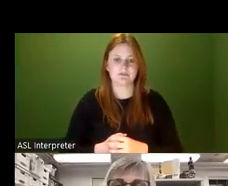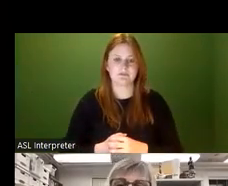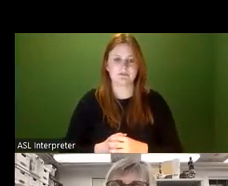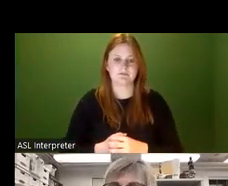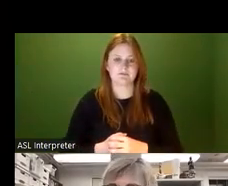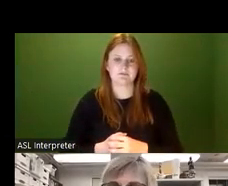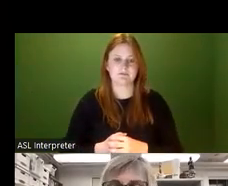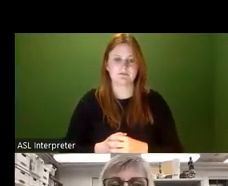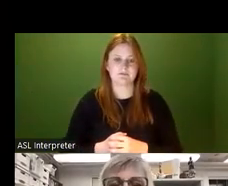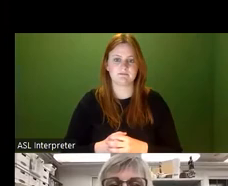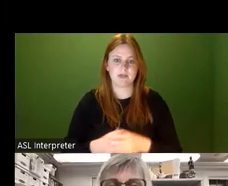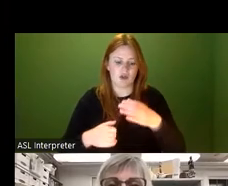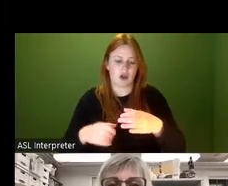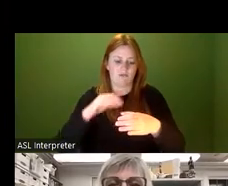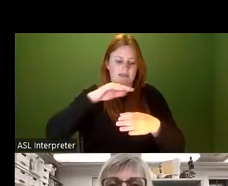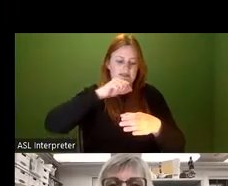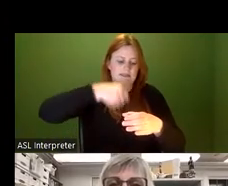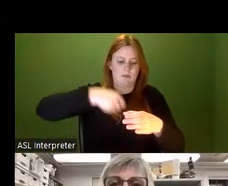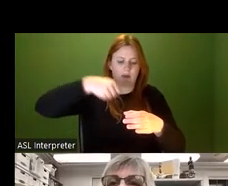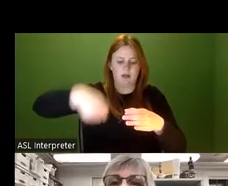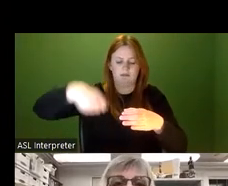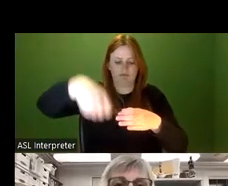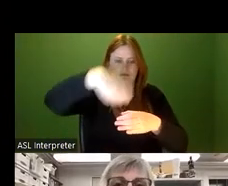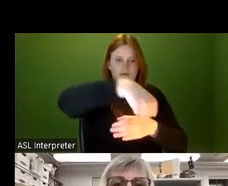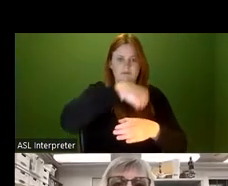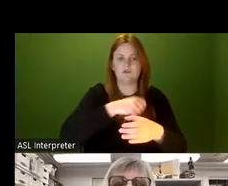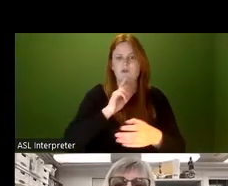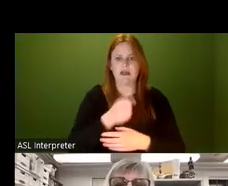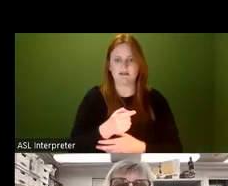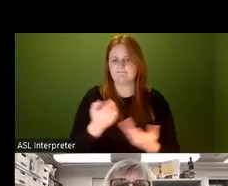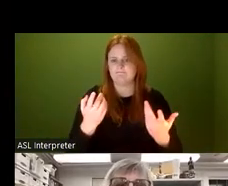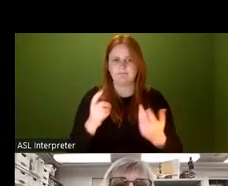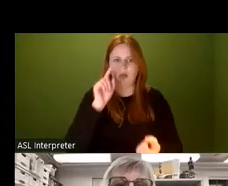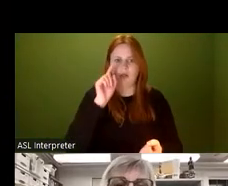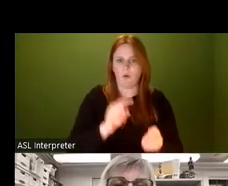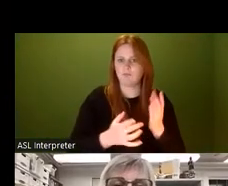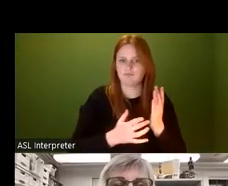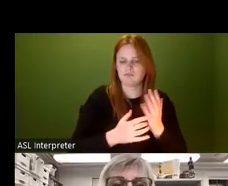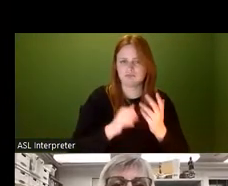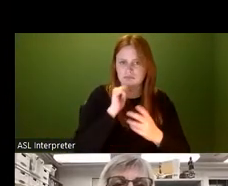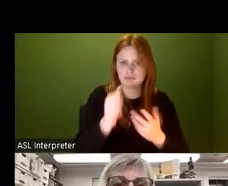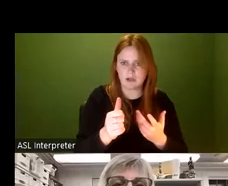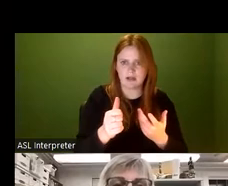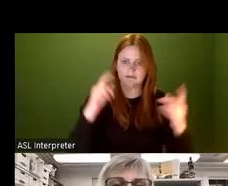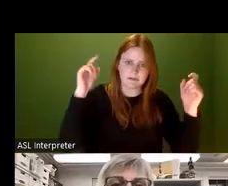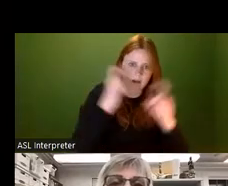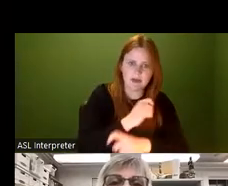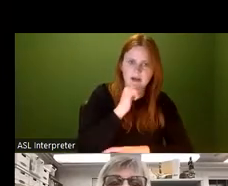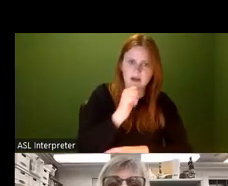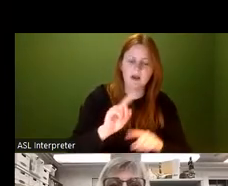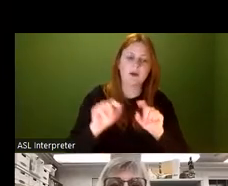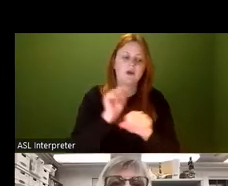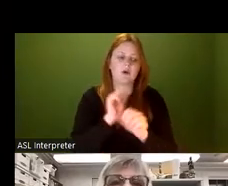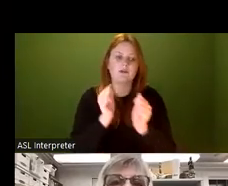stapled it at the top. So it's super low tech, but I worked with Ronnie Araya. He was the researcher